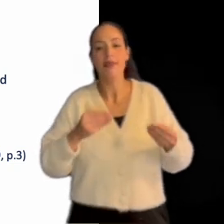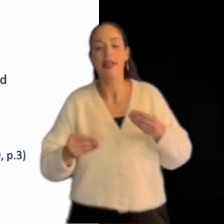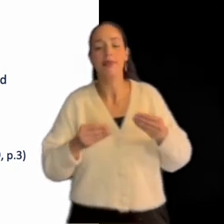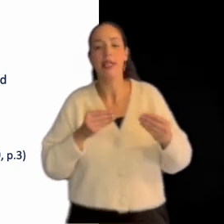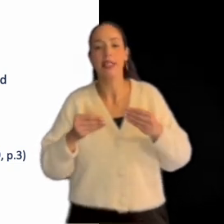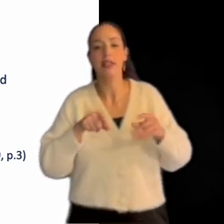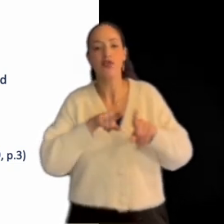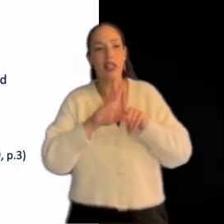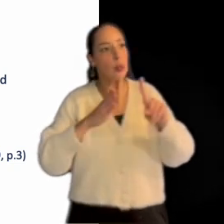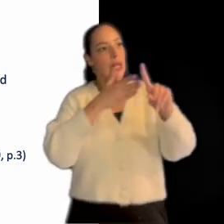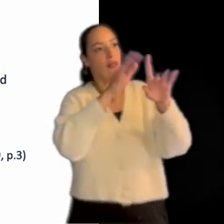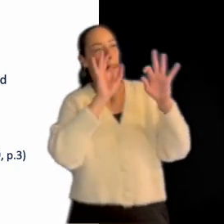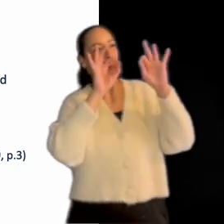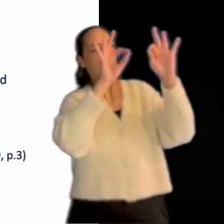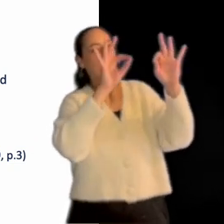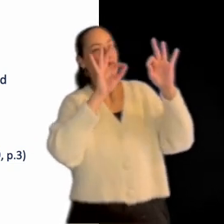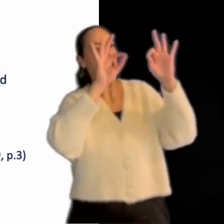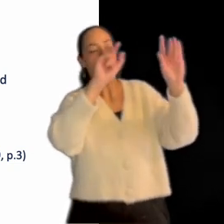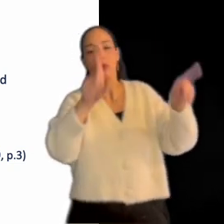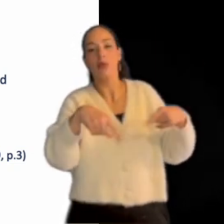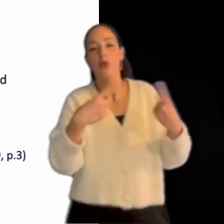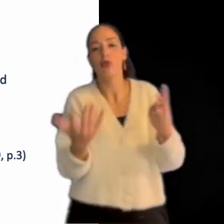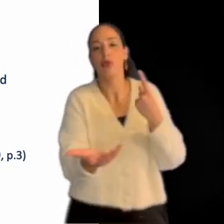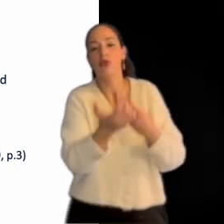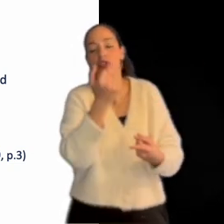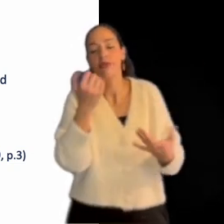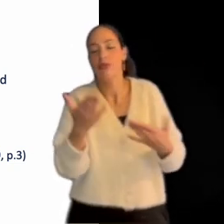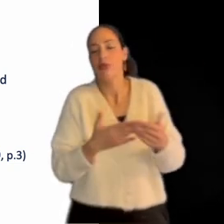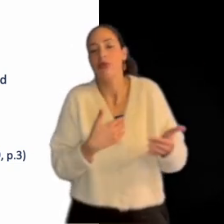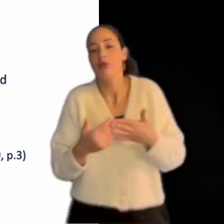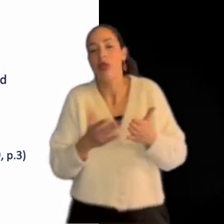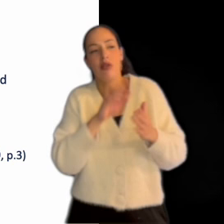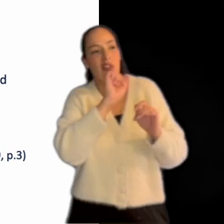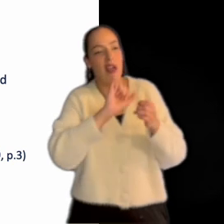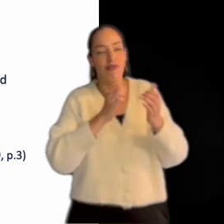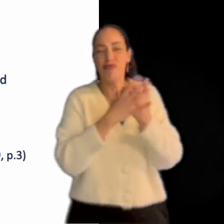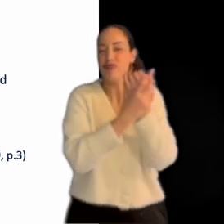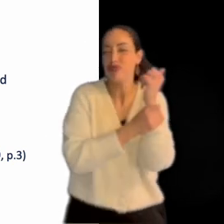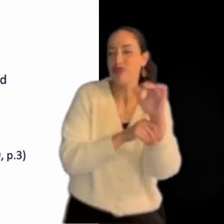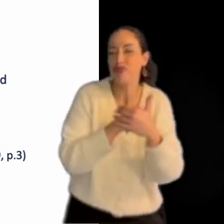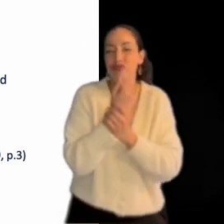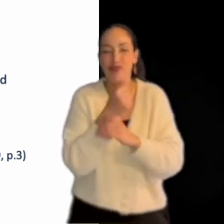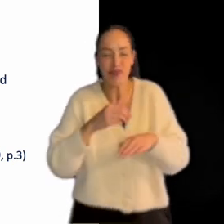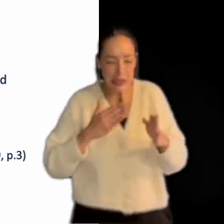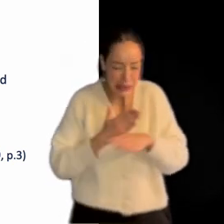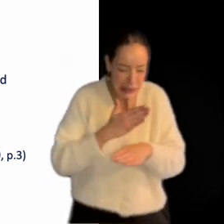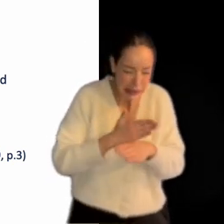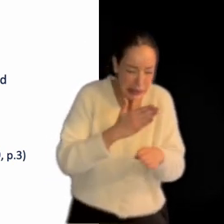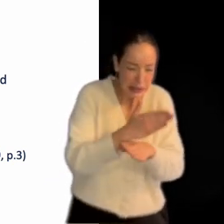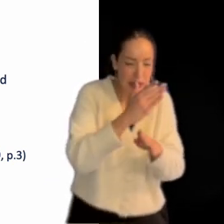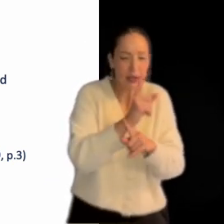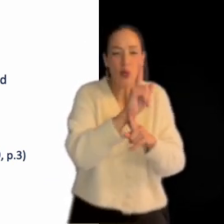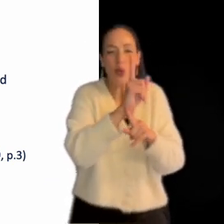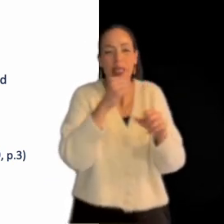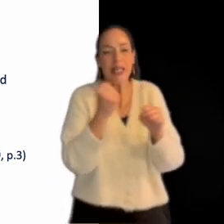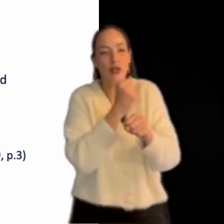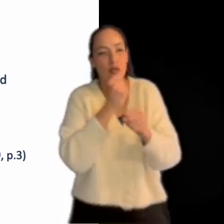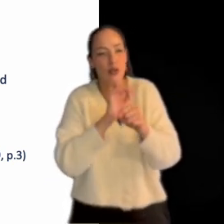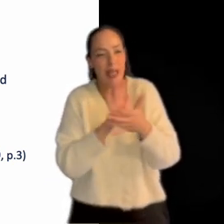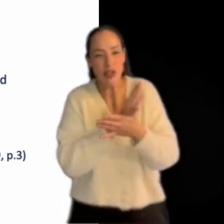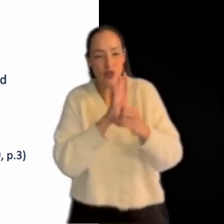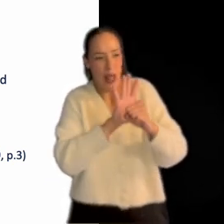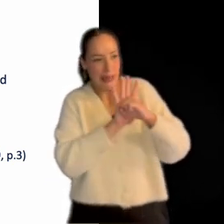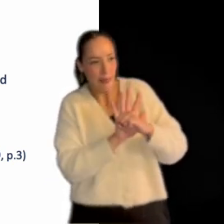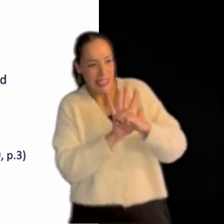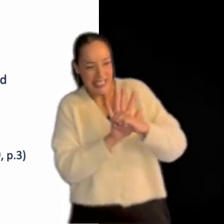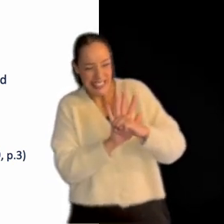reach, no matter how hard they work or the lengths that they may go to stretch their limits. Such efforts create a sense of helplessness